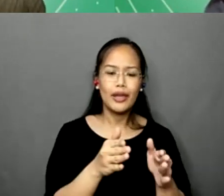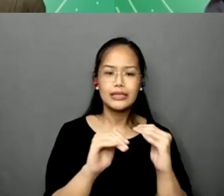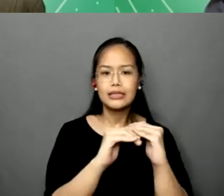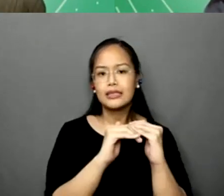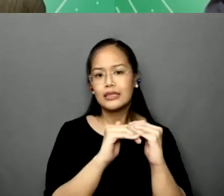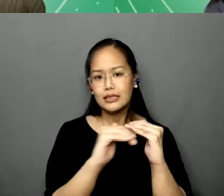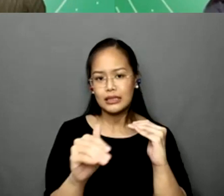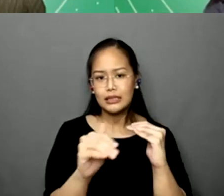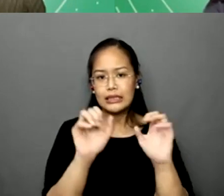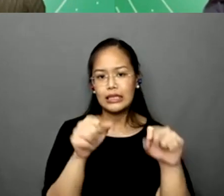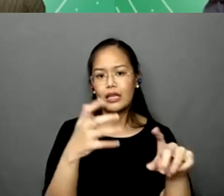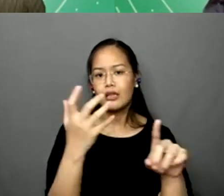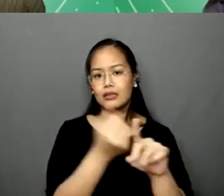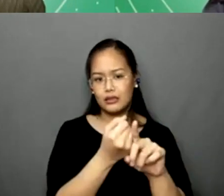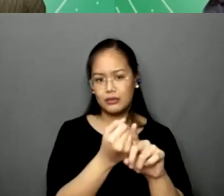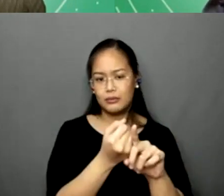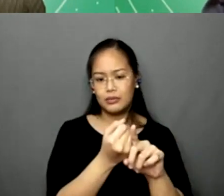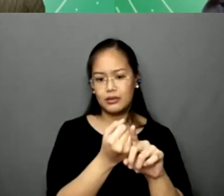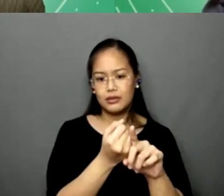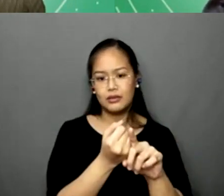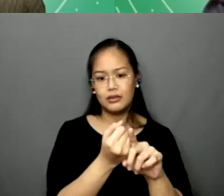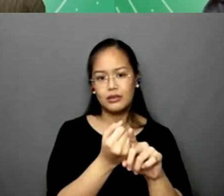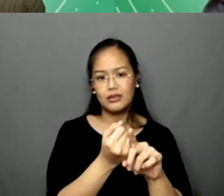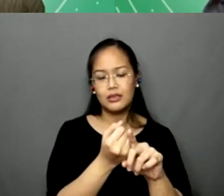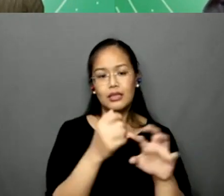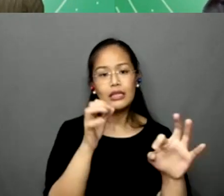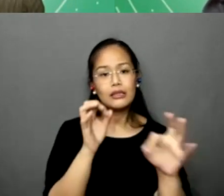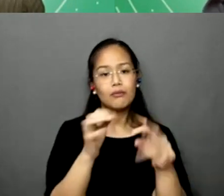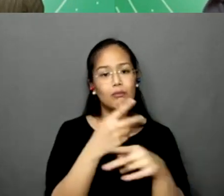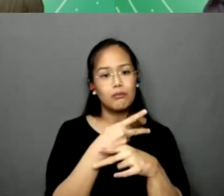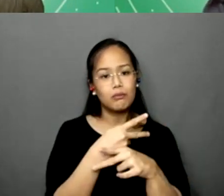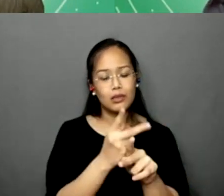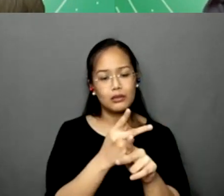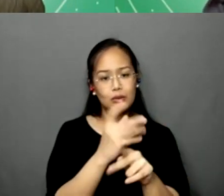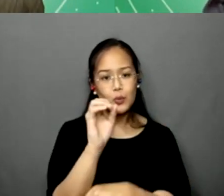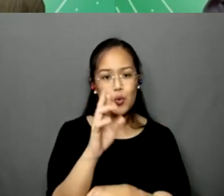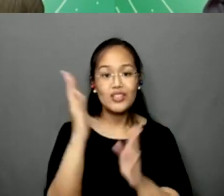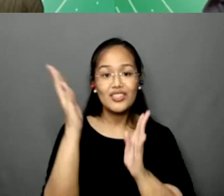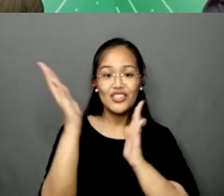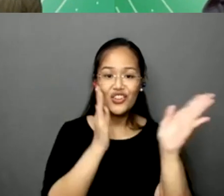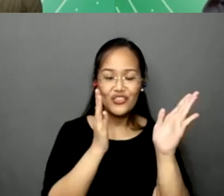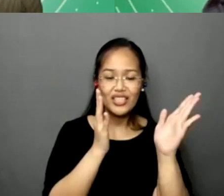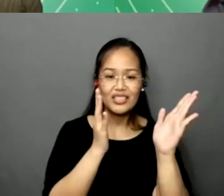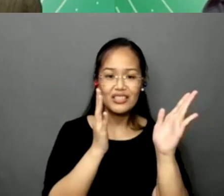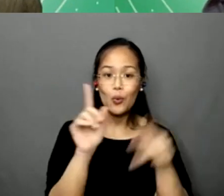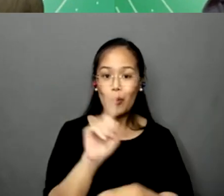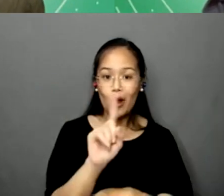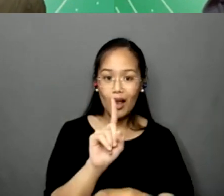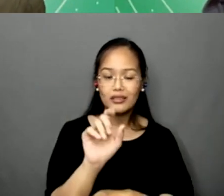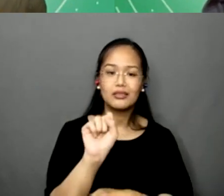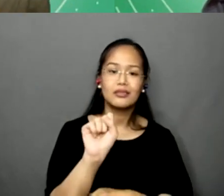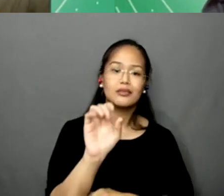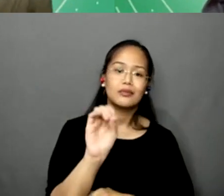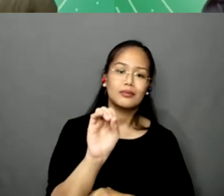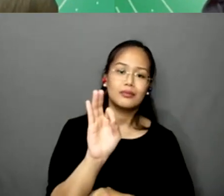can be achieved in the scenario where your product or service is software, or at least improve